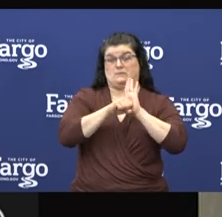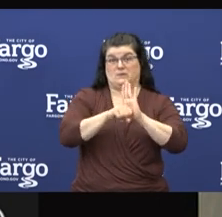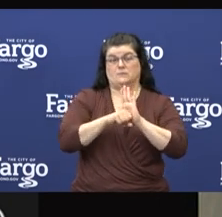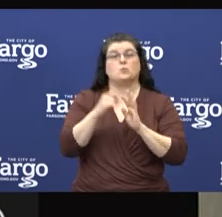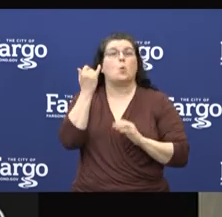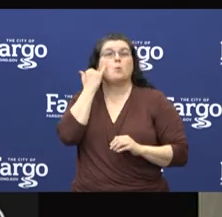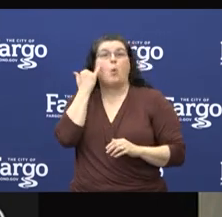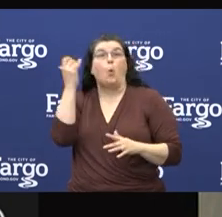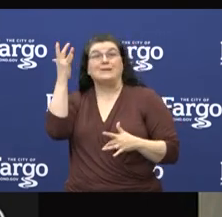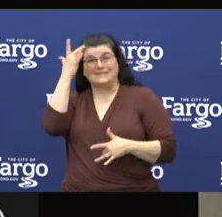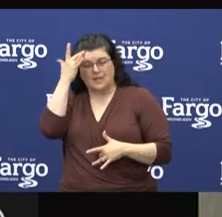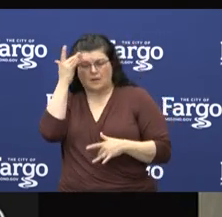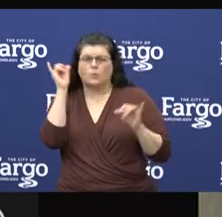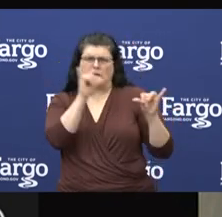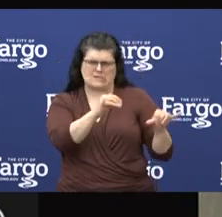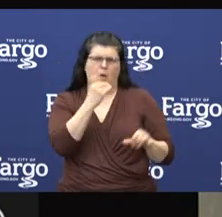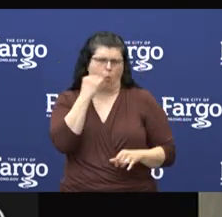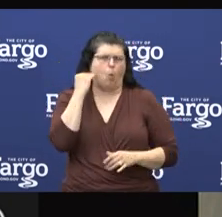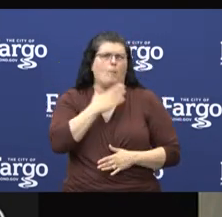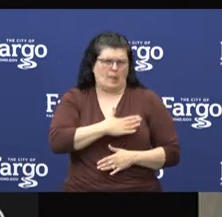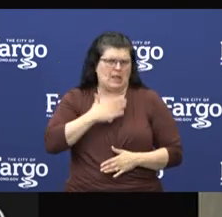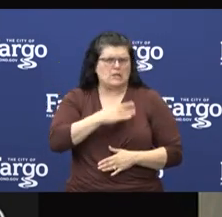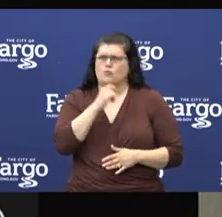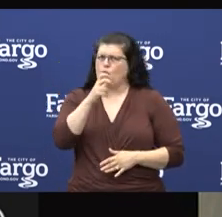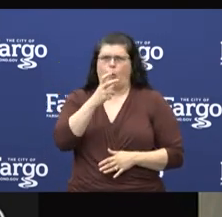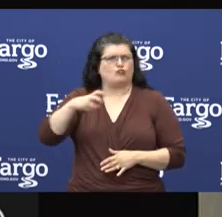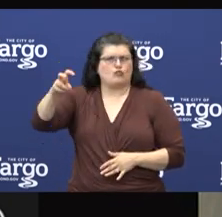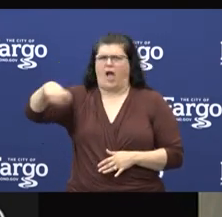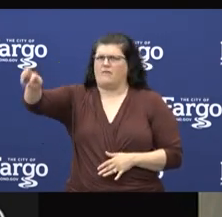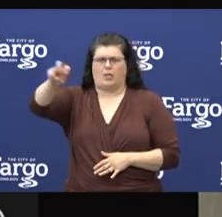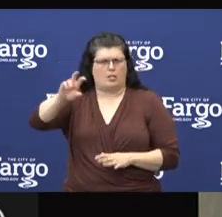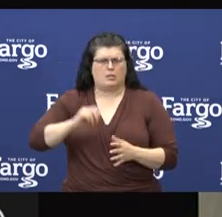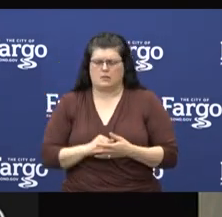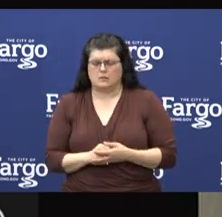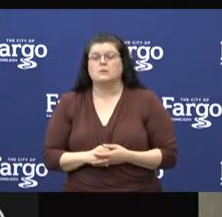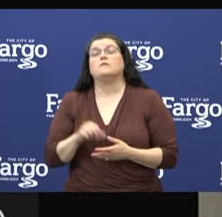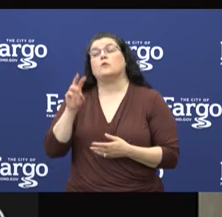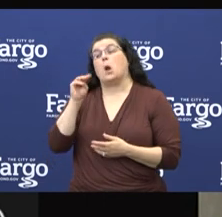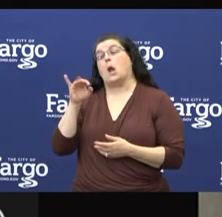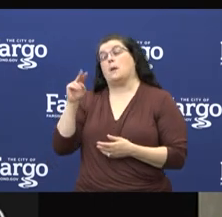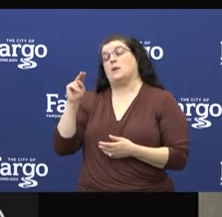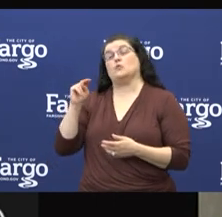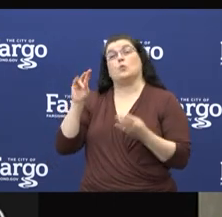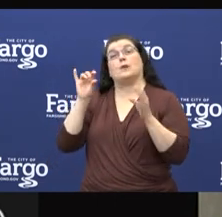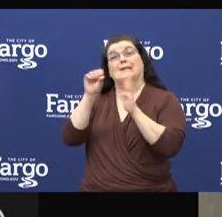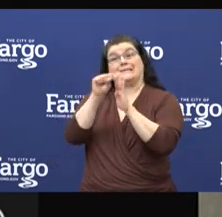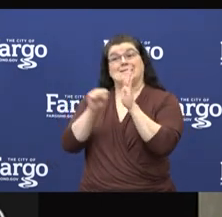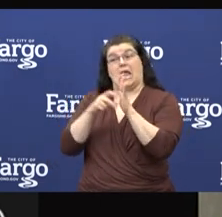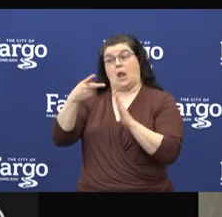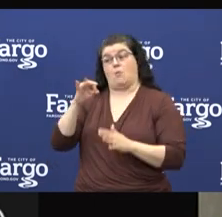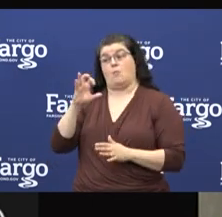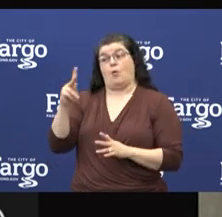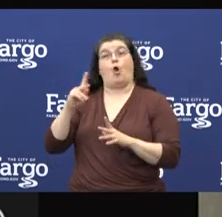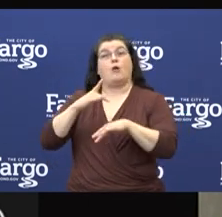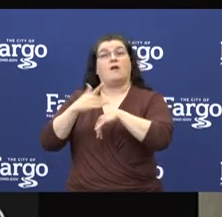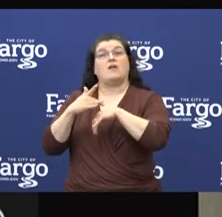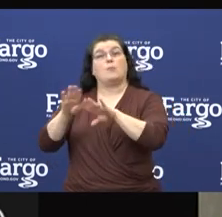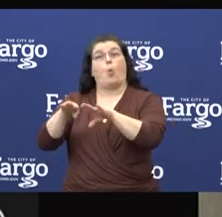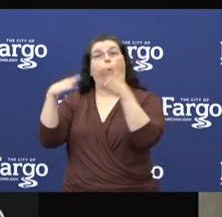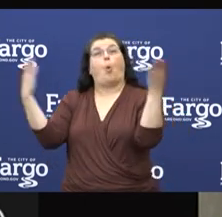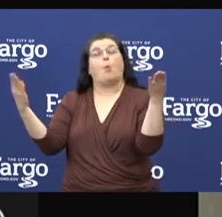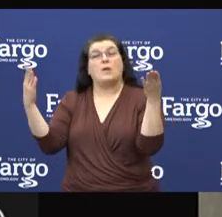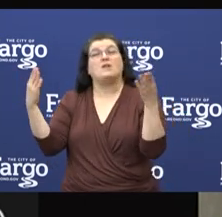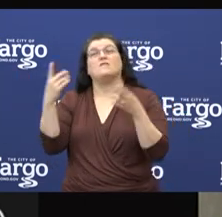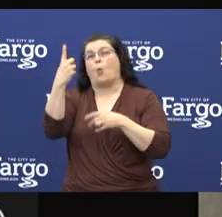sick, please stay home and do not travel. In Minnesota, state parks are open for day use only throughout the month of May. The weather